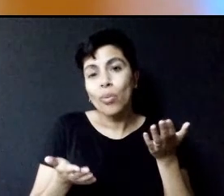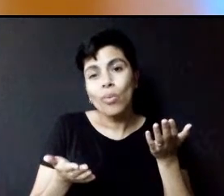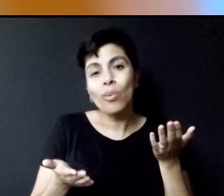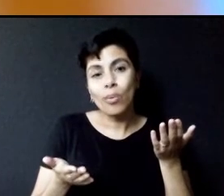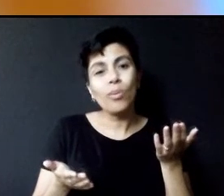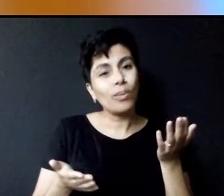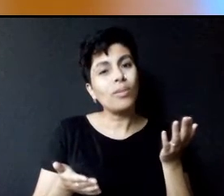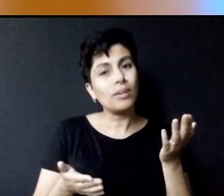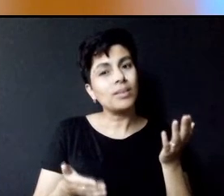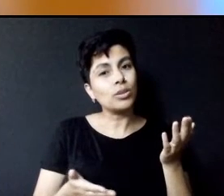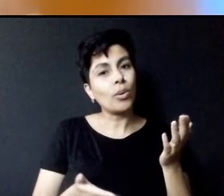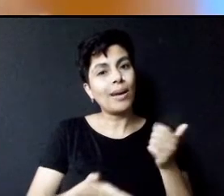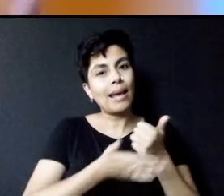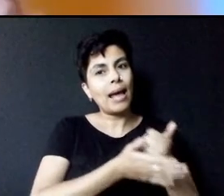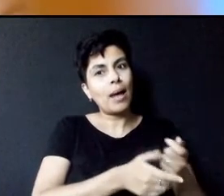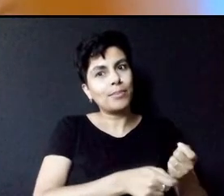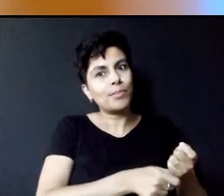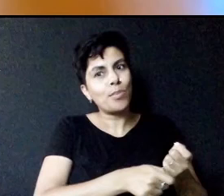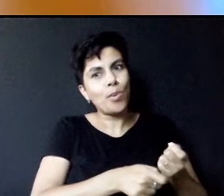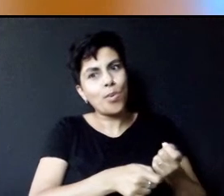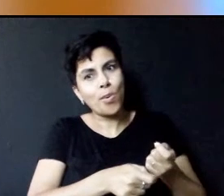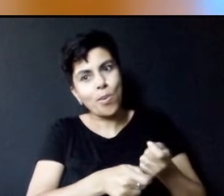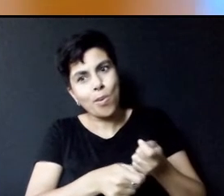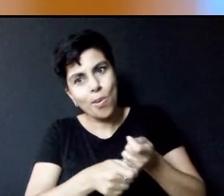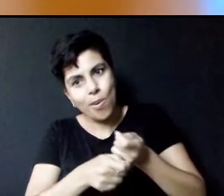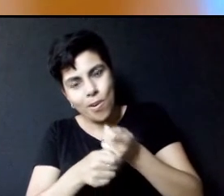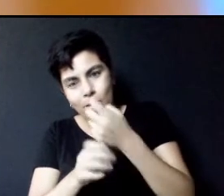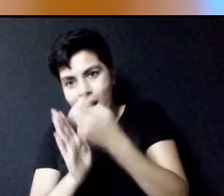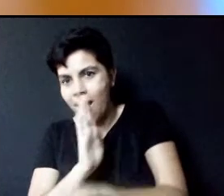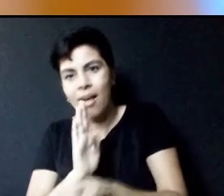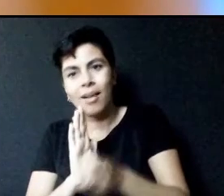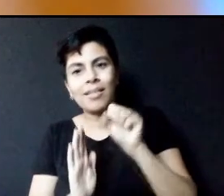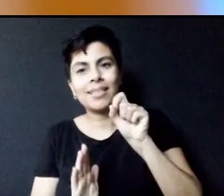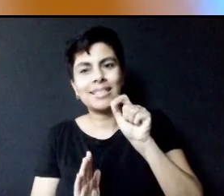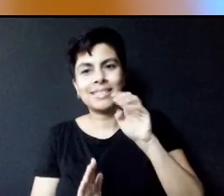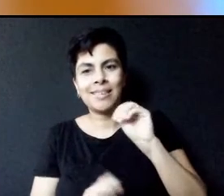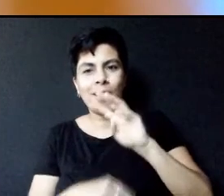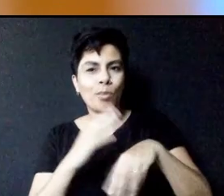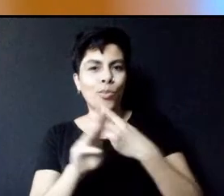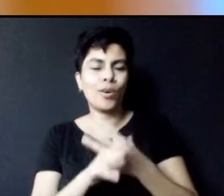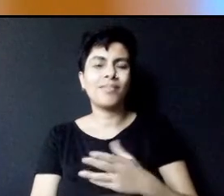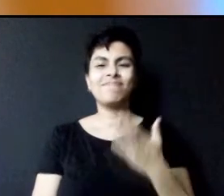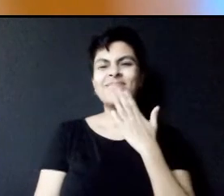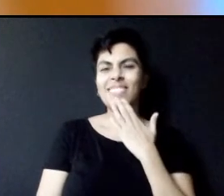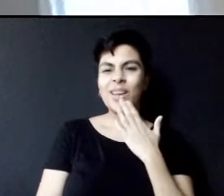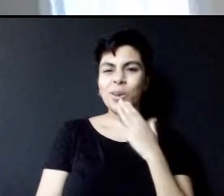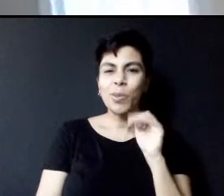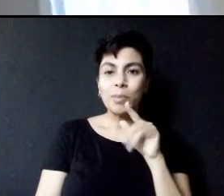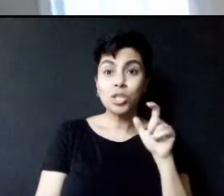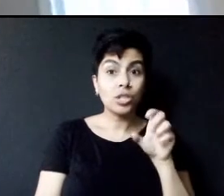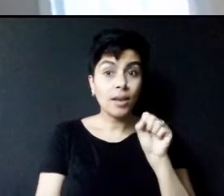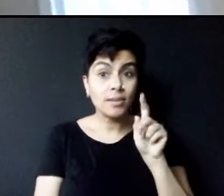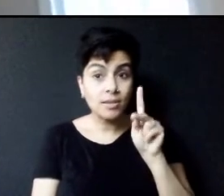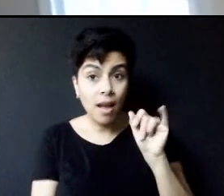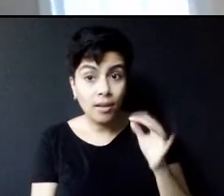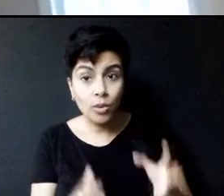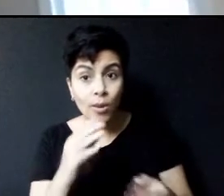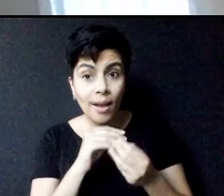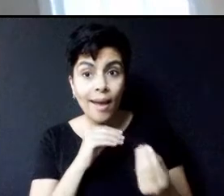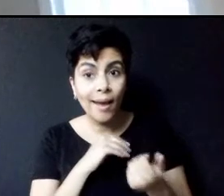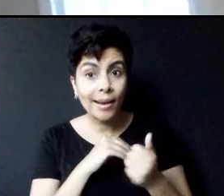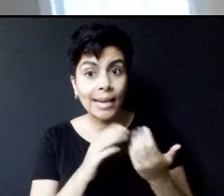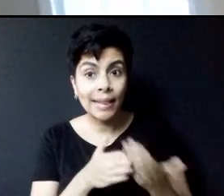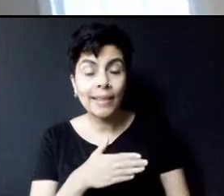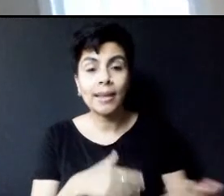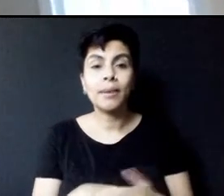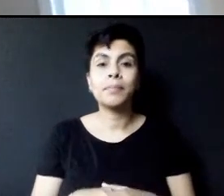to even start getting them into the STEM world. Excellent. Thanks, Michelle. Saki, did you have anything to